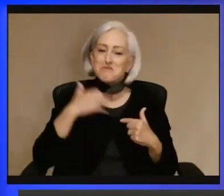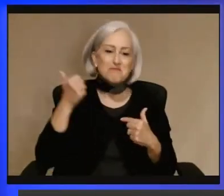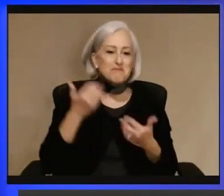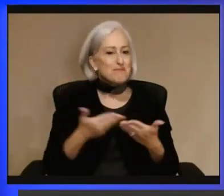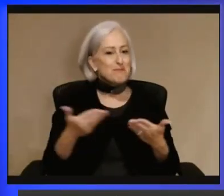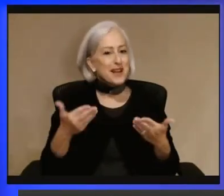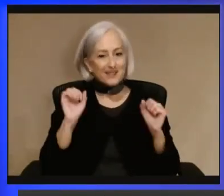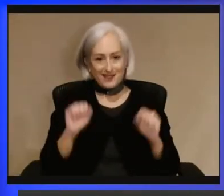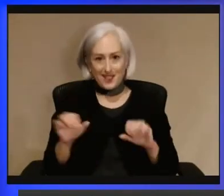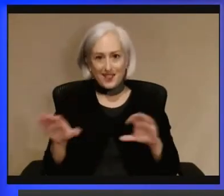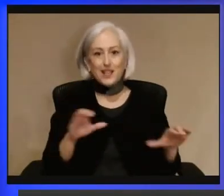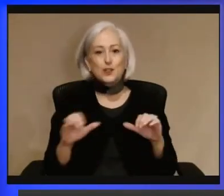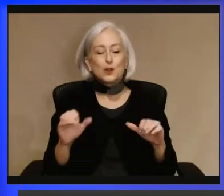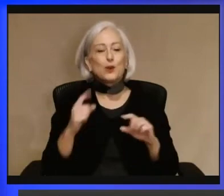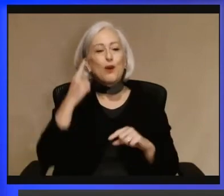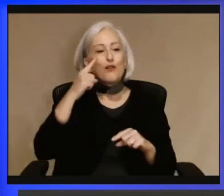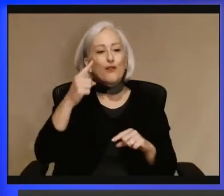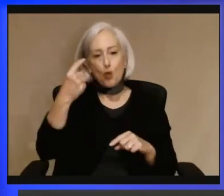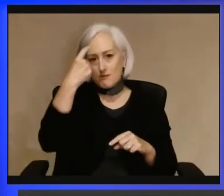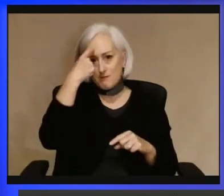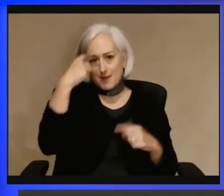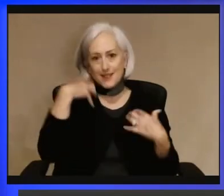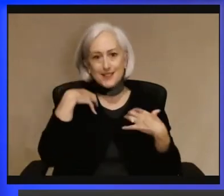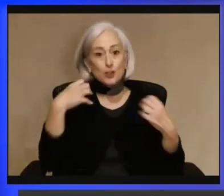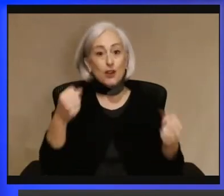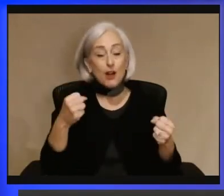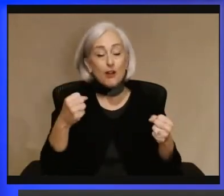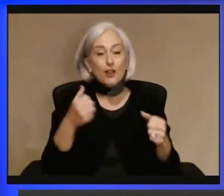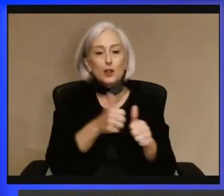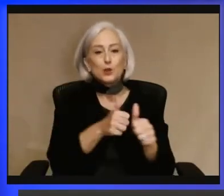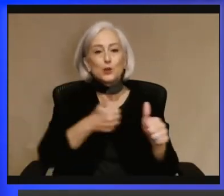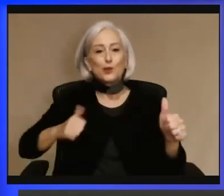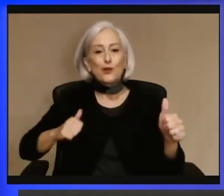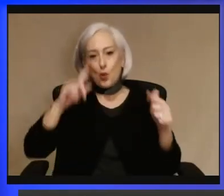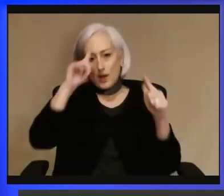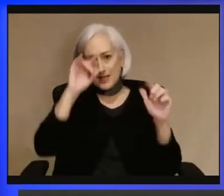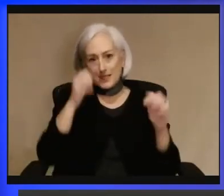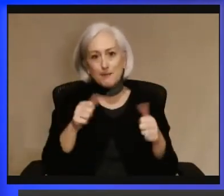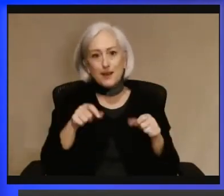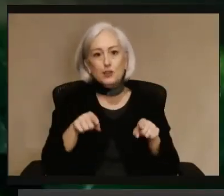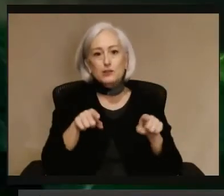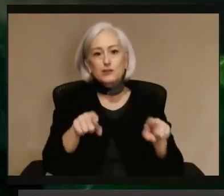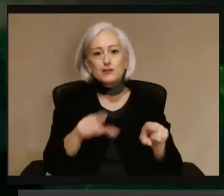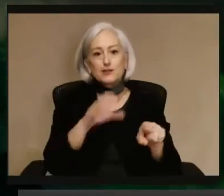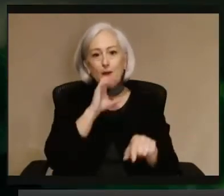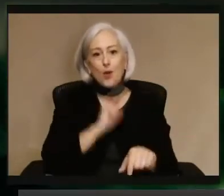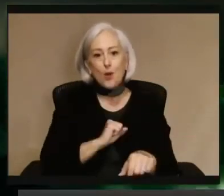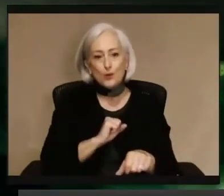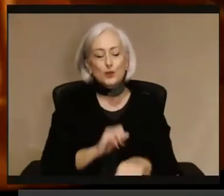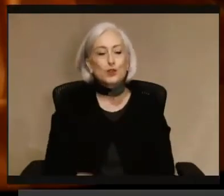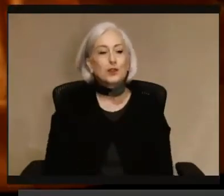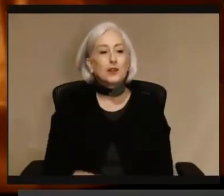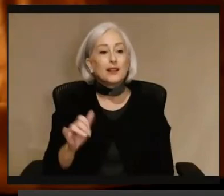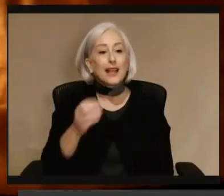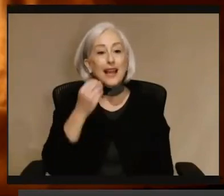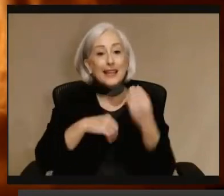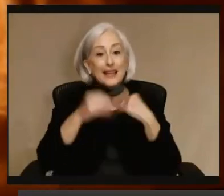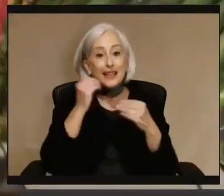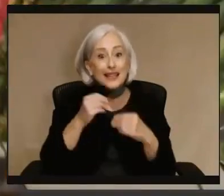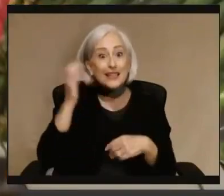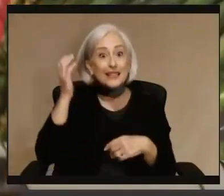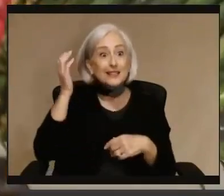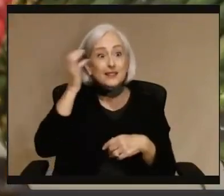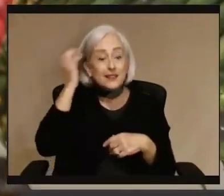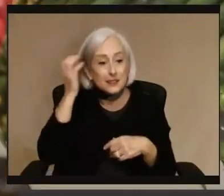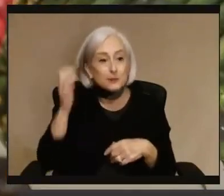our cognitive health and to prevent dementia as we age. And that includes eating things like spinach and leafy green vegetables